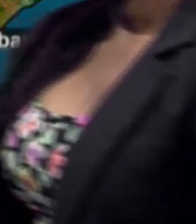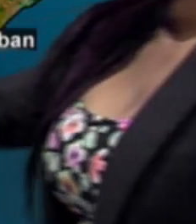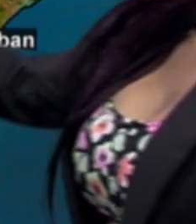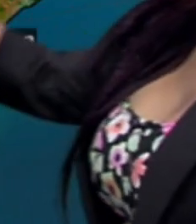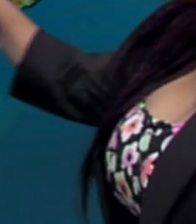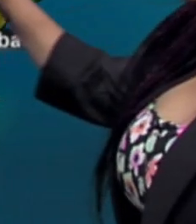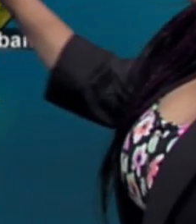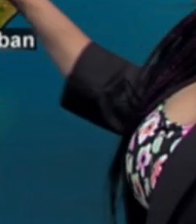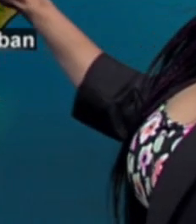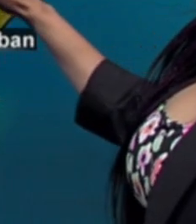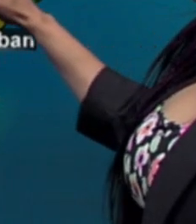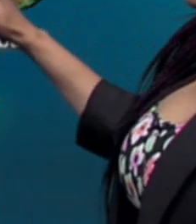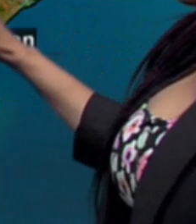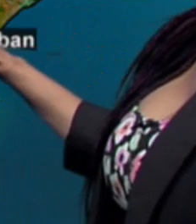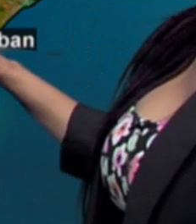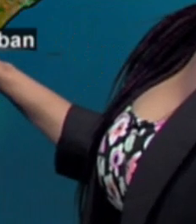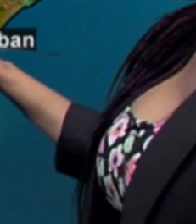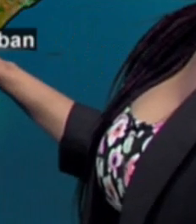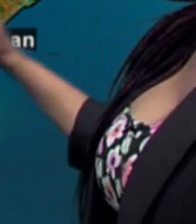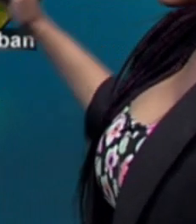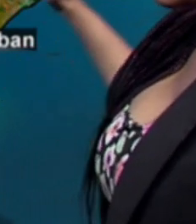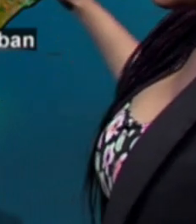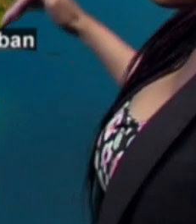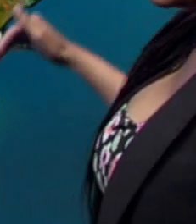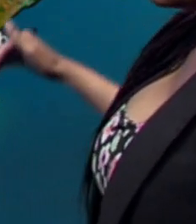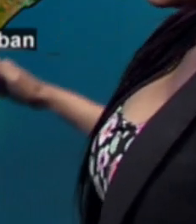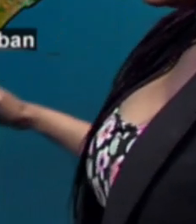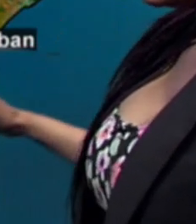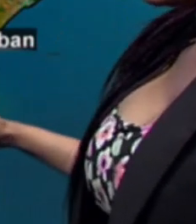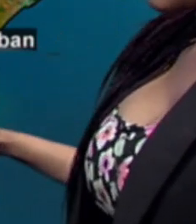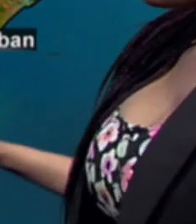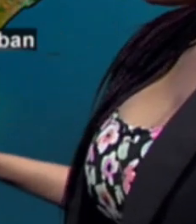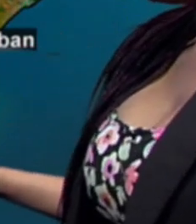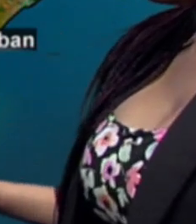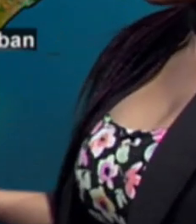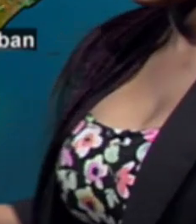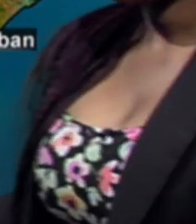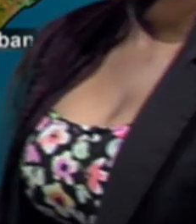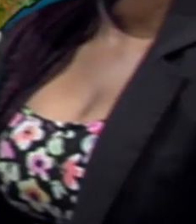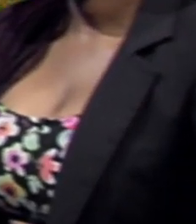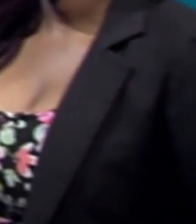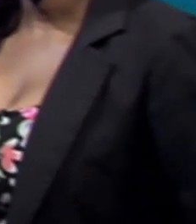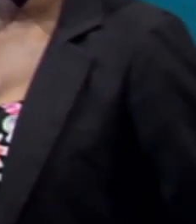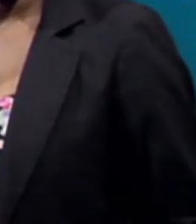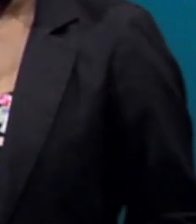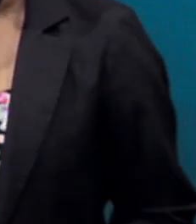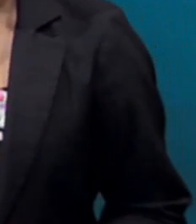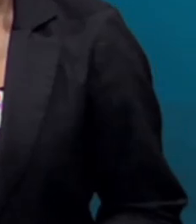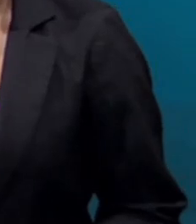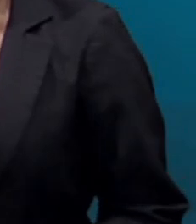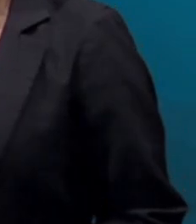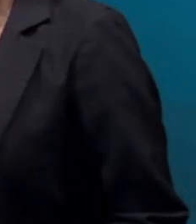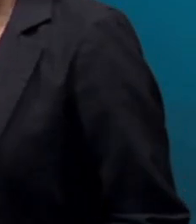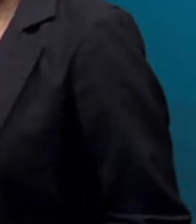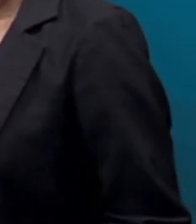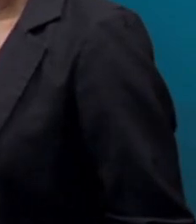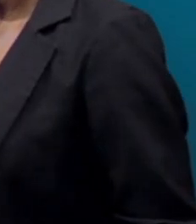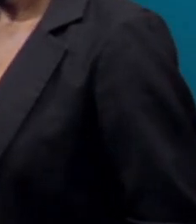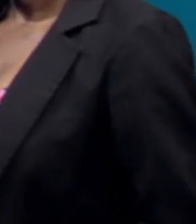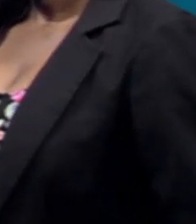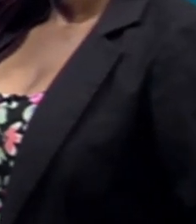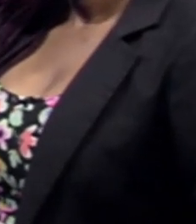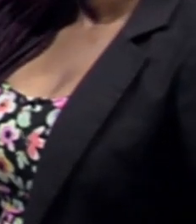re tsibusa ka dipula tsa matla ka dibi mo botlhaba jwa naga mme re tla bona le makhubu go rarela karolo a lebopo ko karolong ya Gqeberha mme